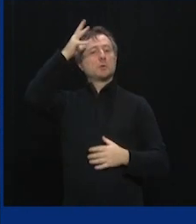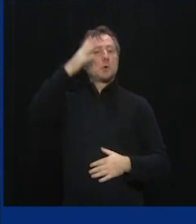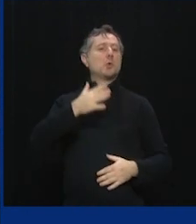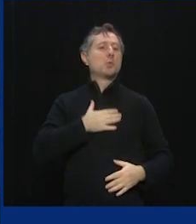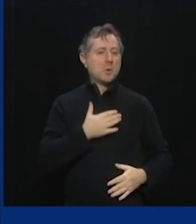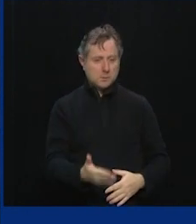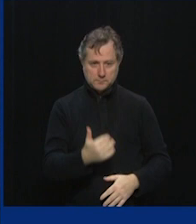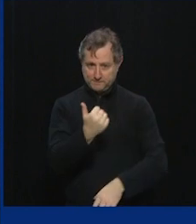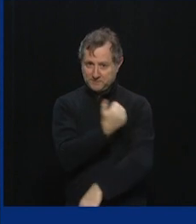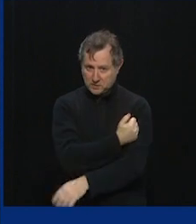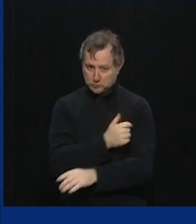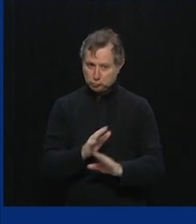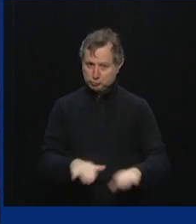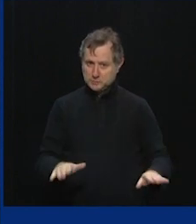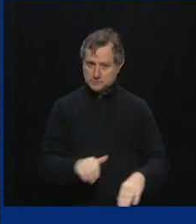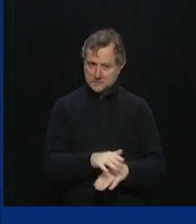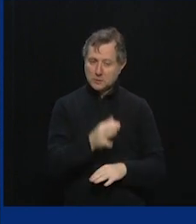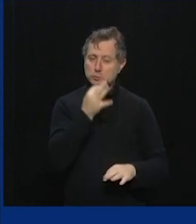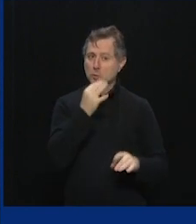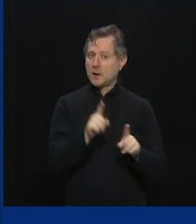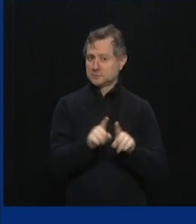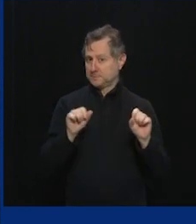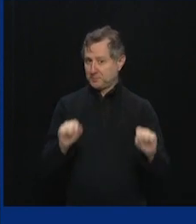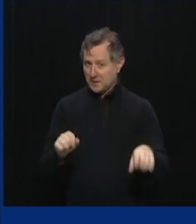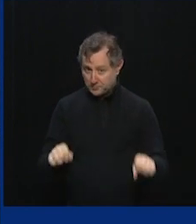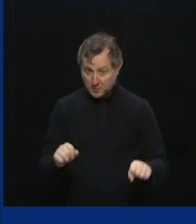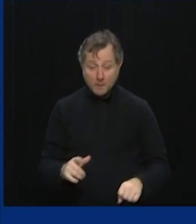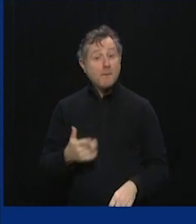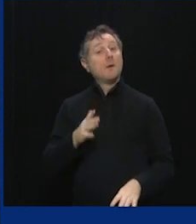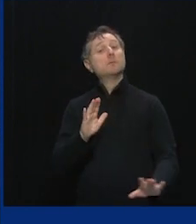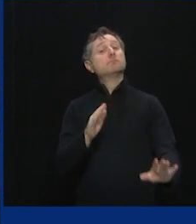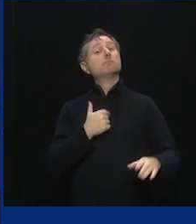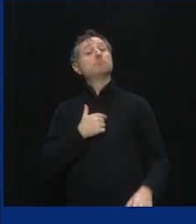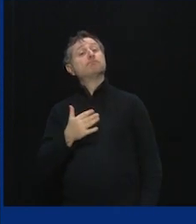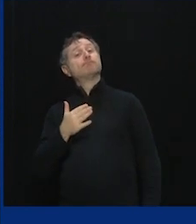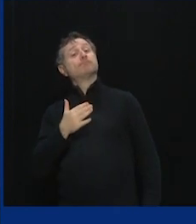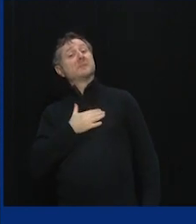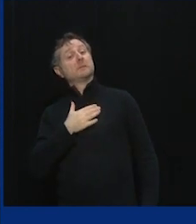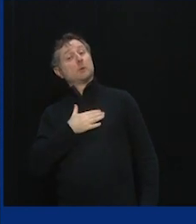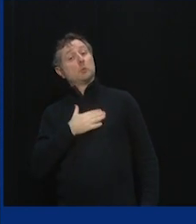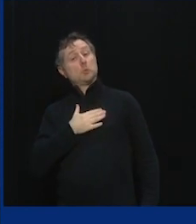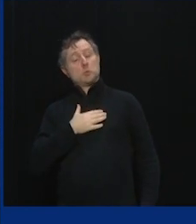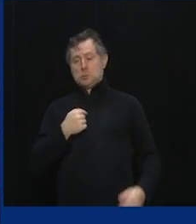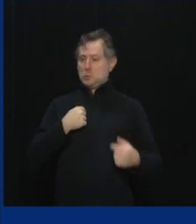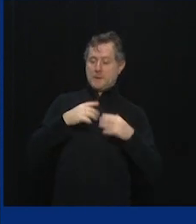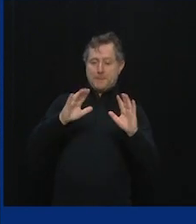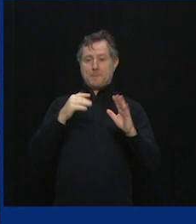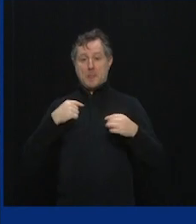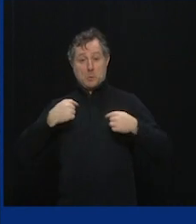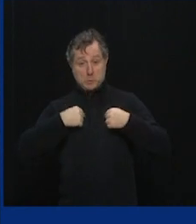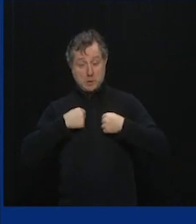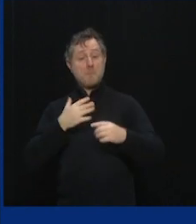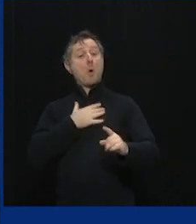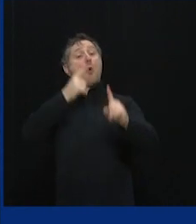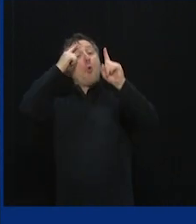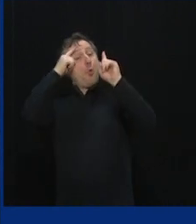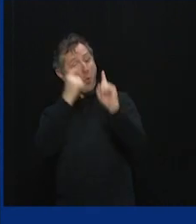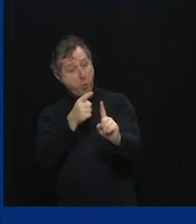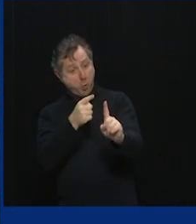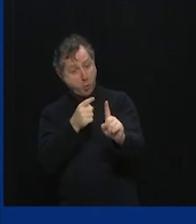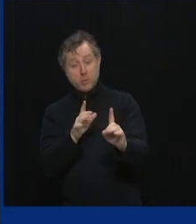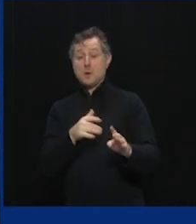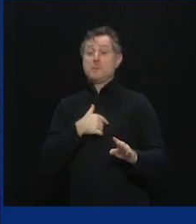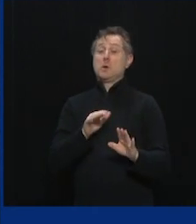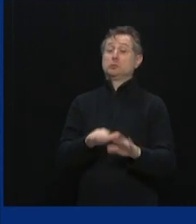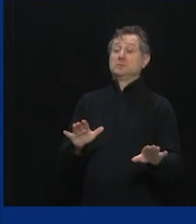not infer from my desire to have people go to their pediatrician that we will not set up the sites. We are already preparing for this, but